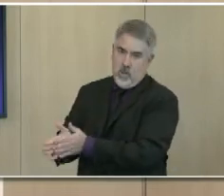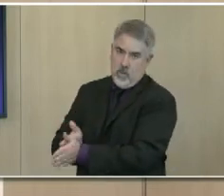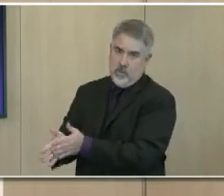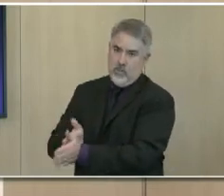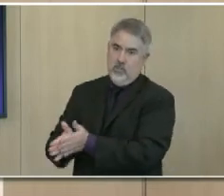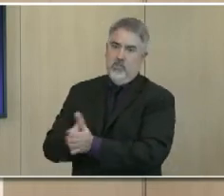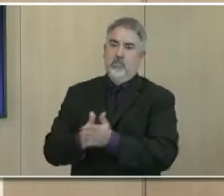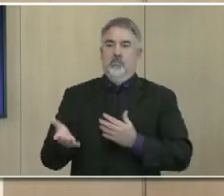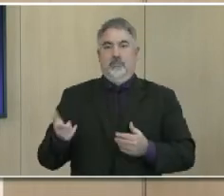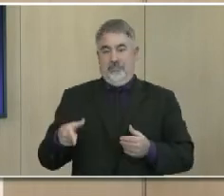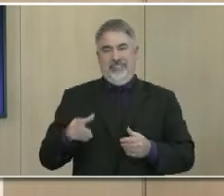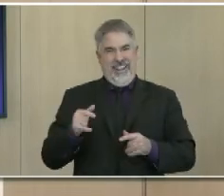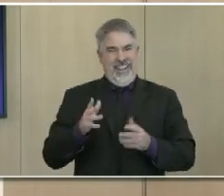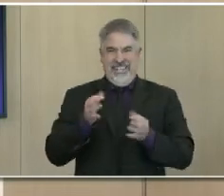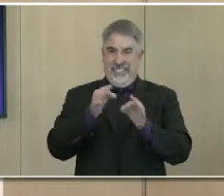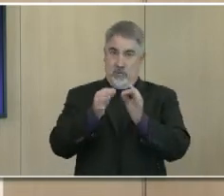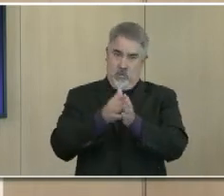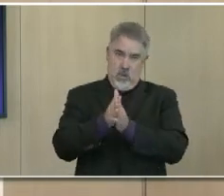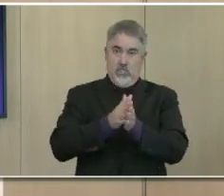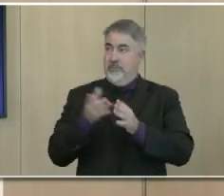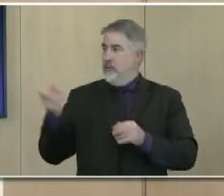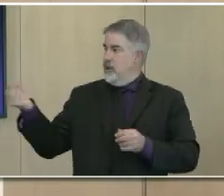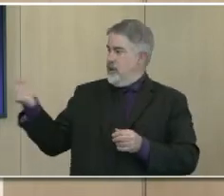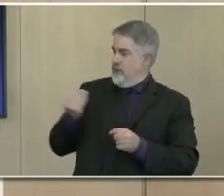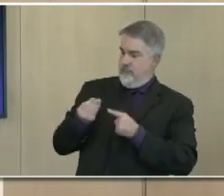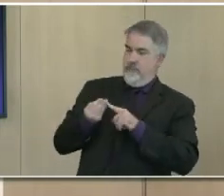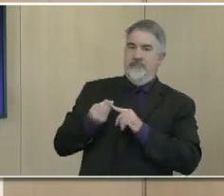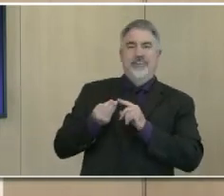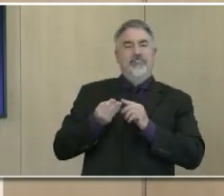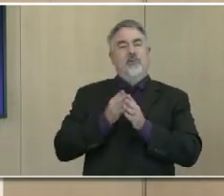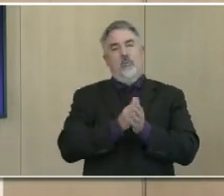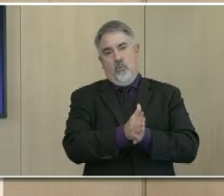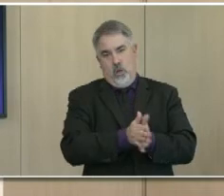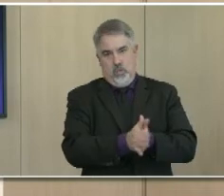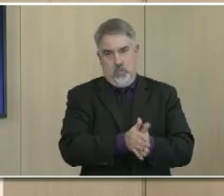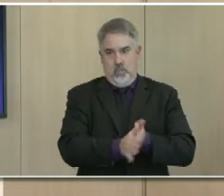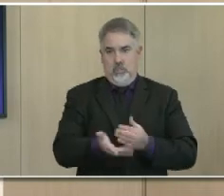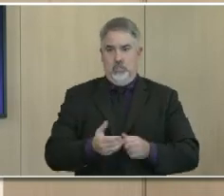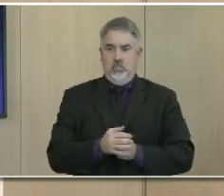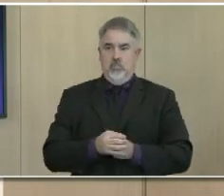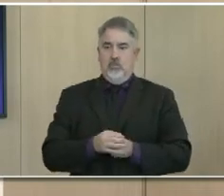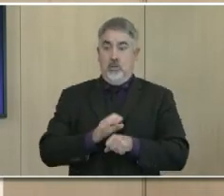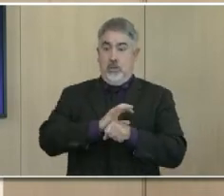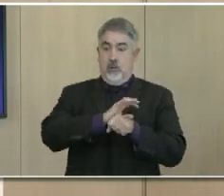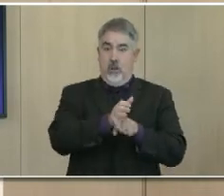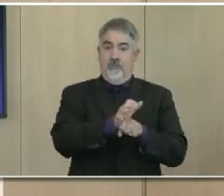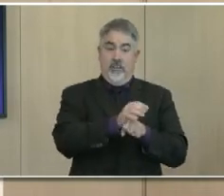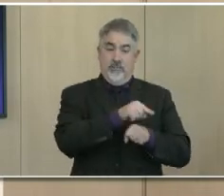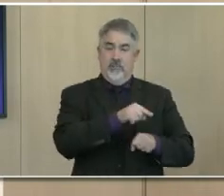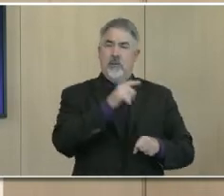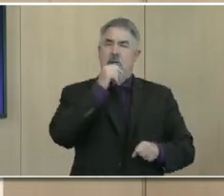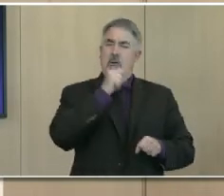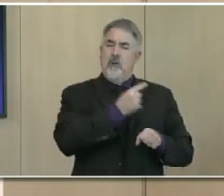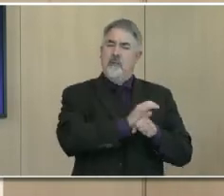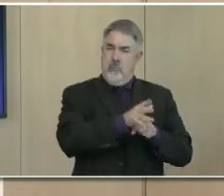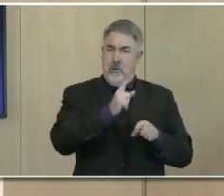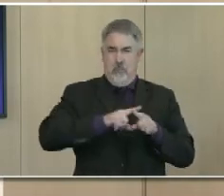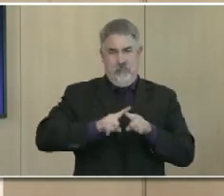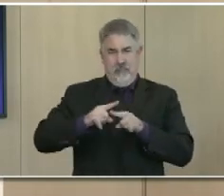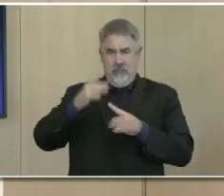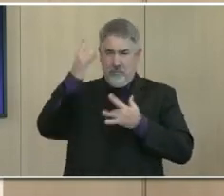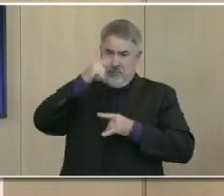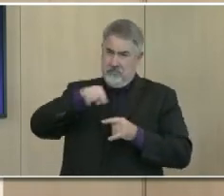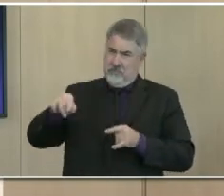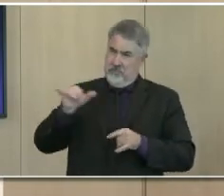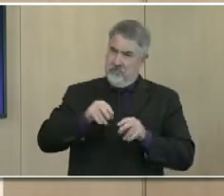spread the virus. And it's not just with COVID-19, it's with other viruses that are circulating, particularly during this time of